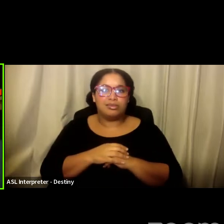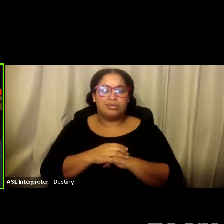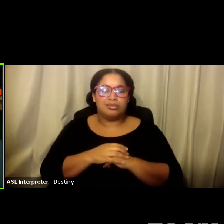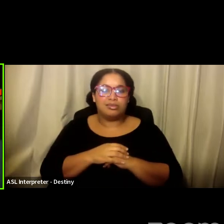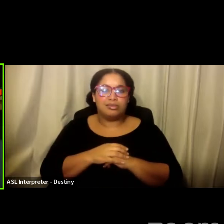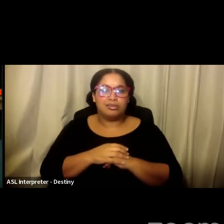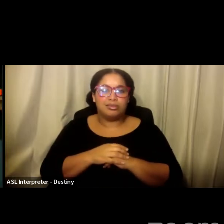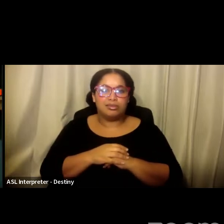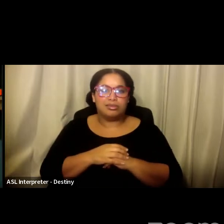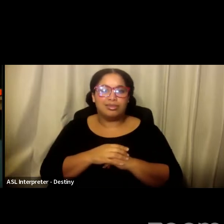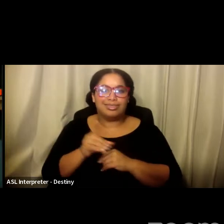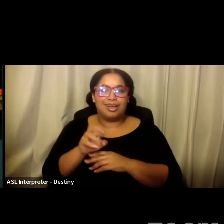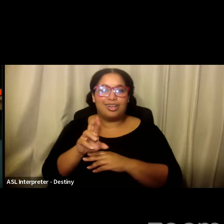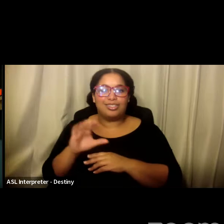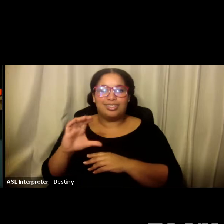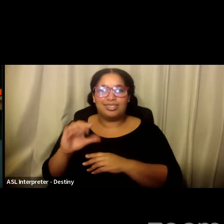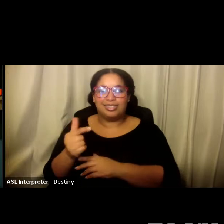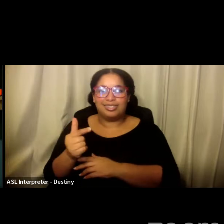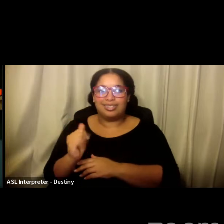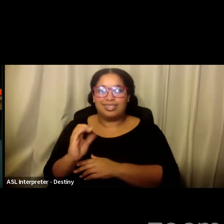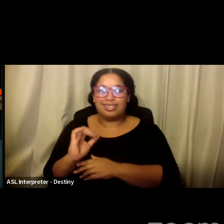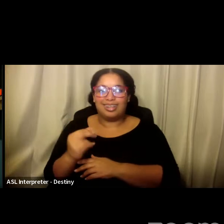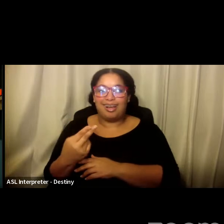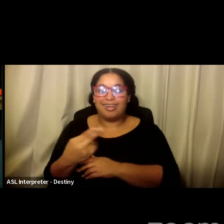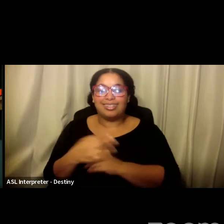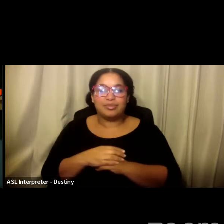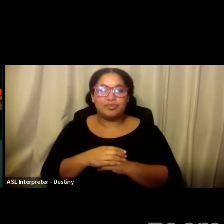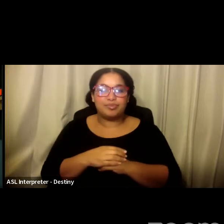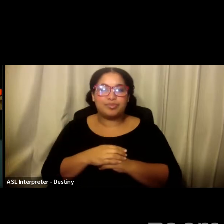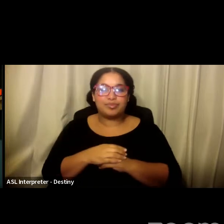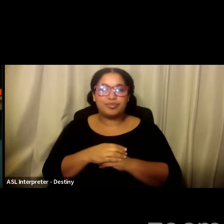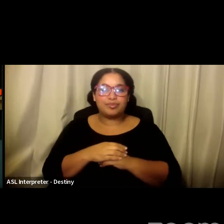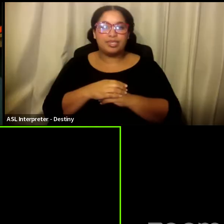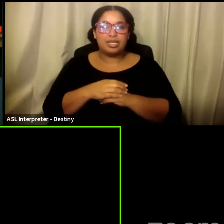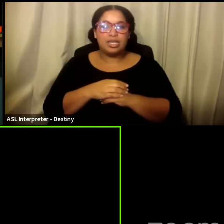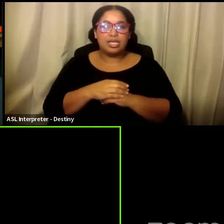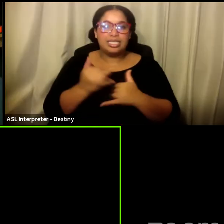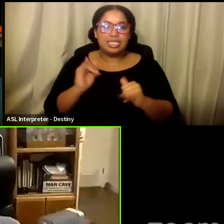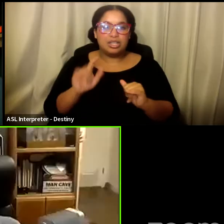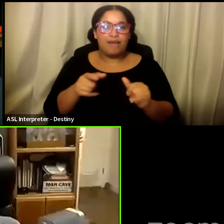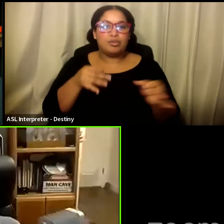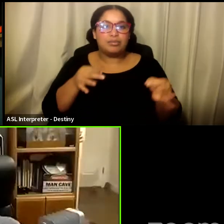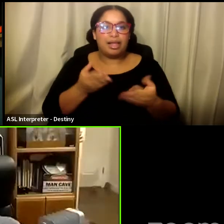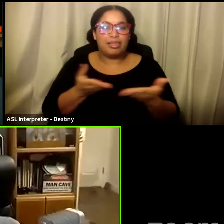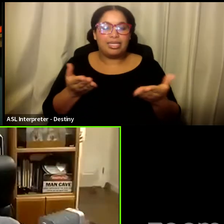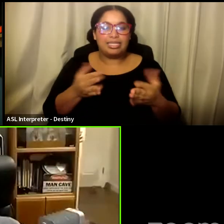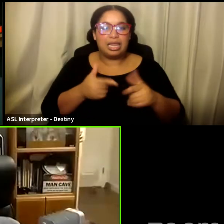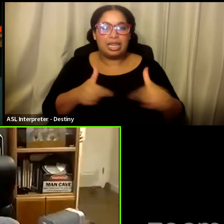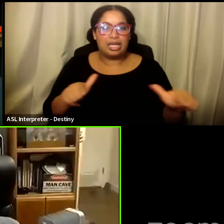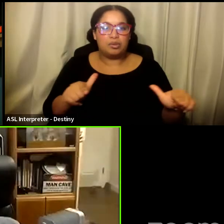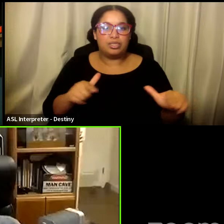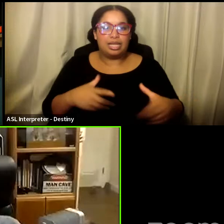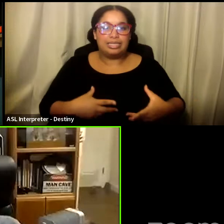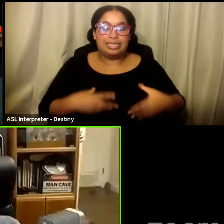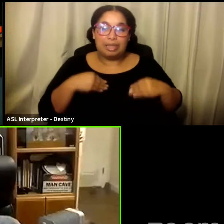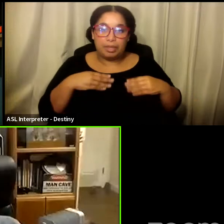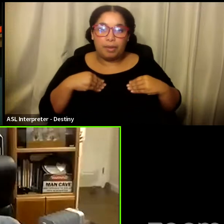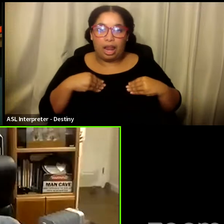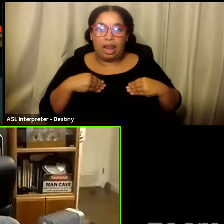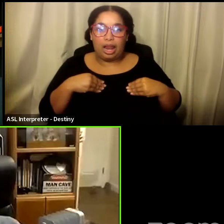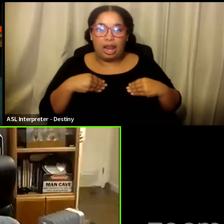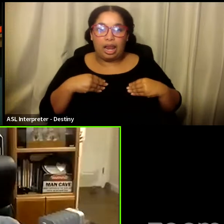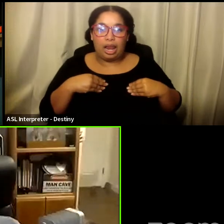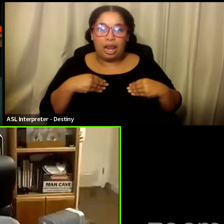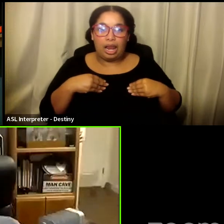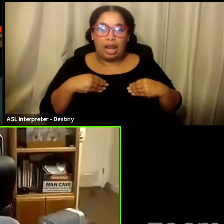Gok. Okay. You still have to explain things in language that are going to be acceptable. And a